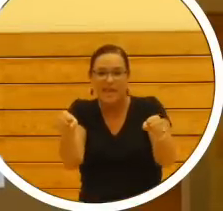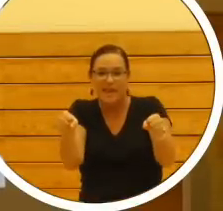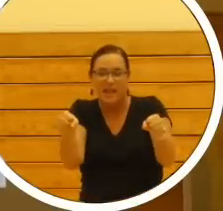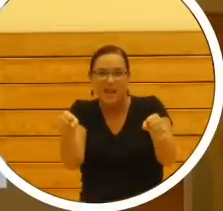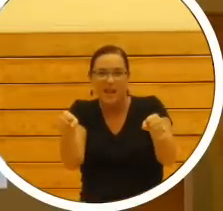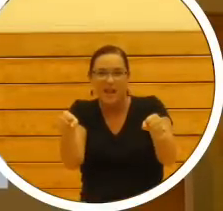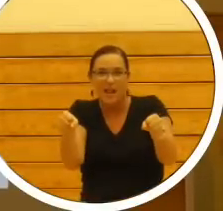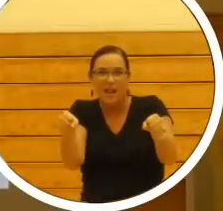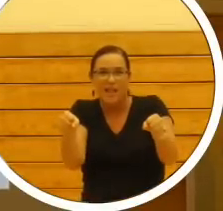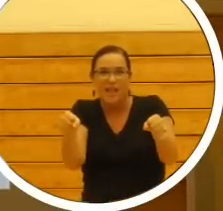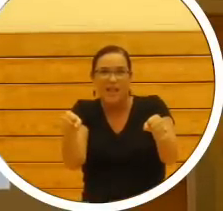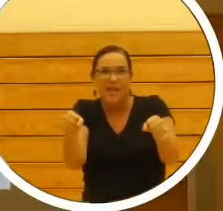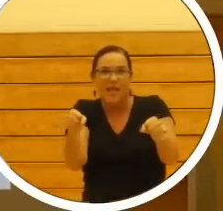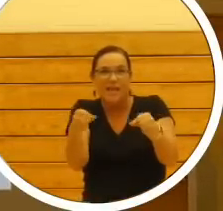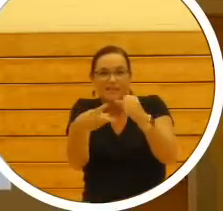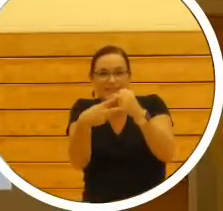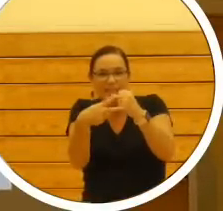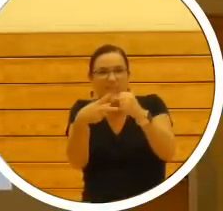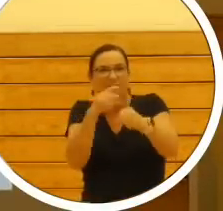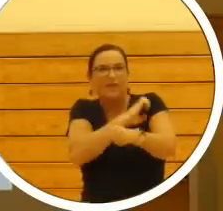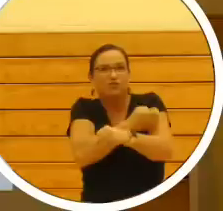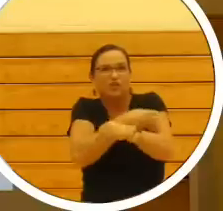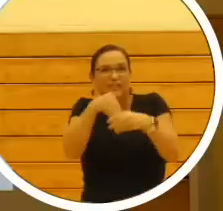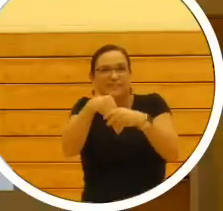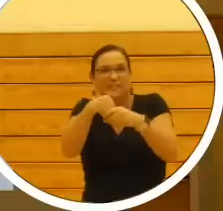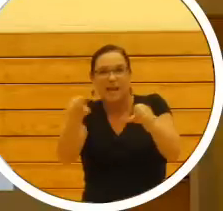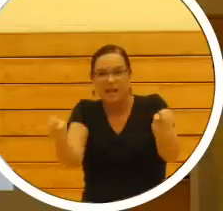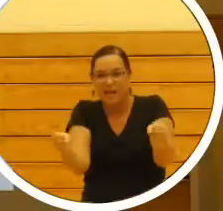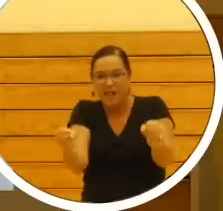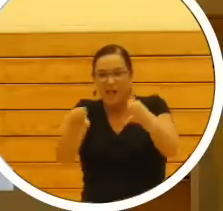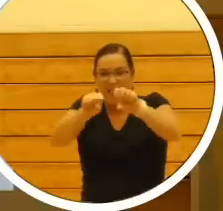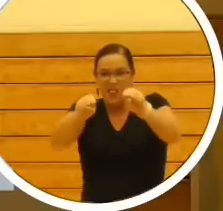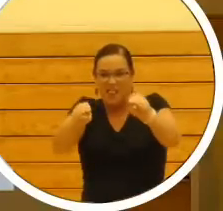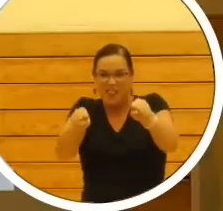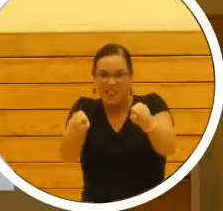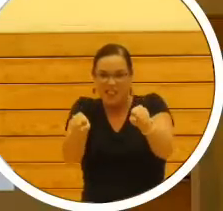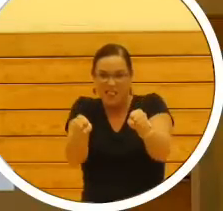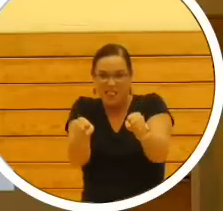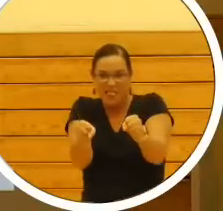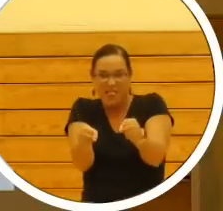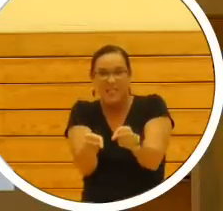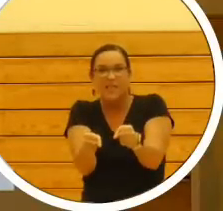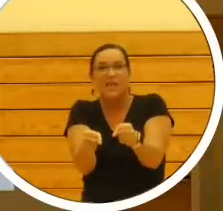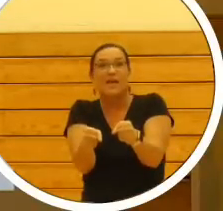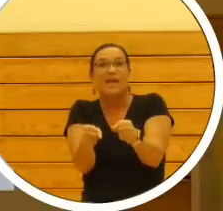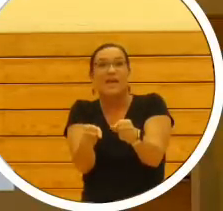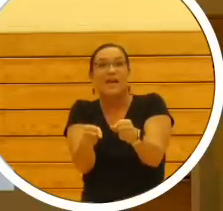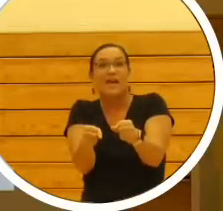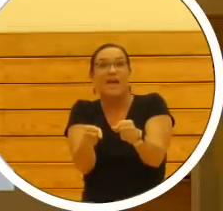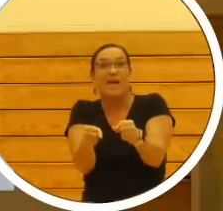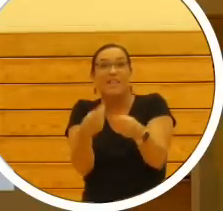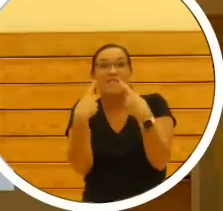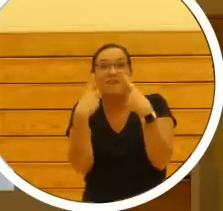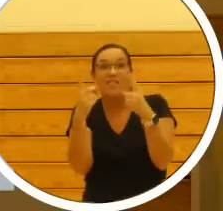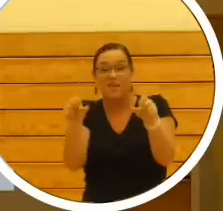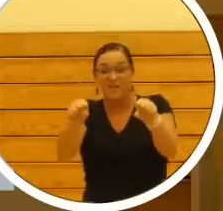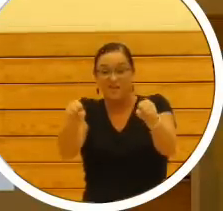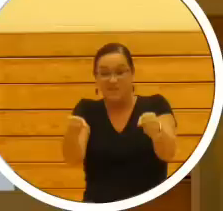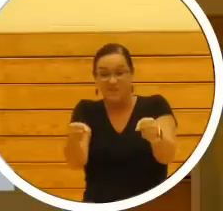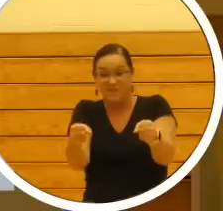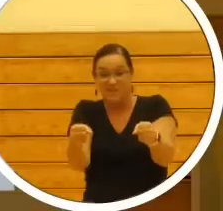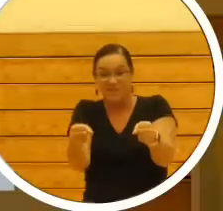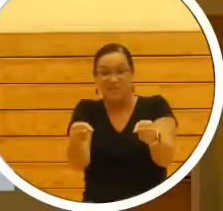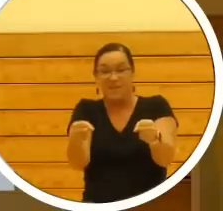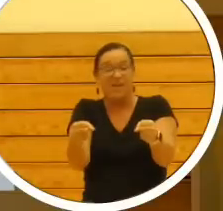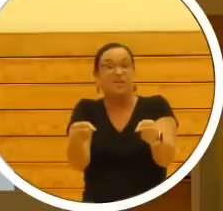stored energy in that yardstick, right? And I can bend it and bend it and bend it, and then finally, you're going to